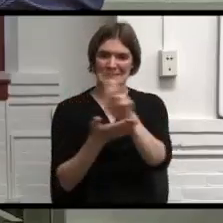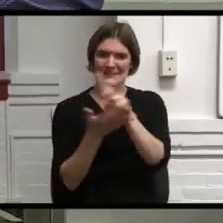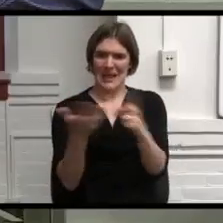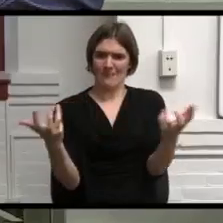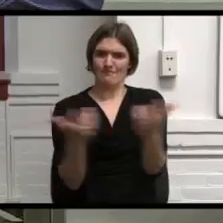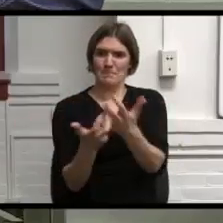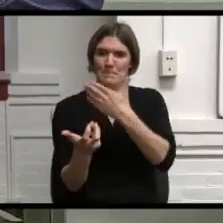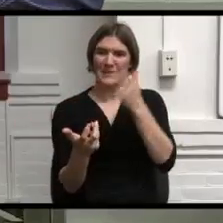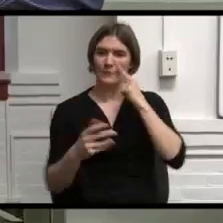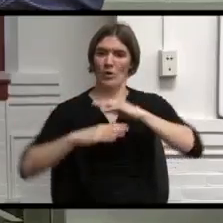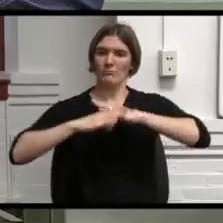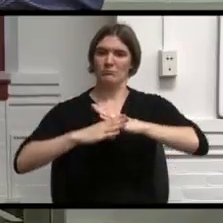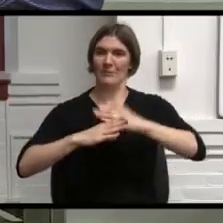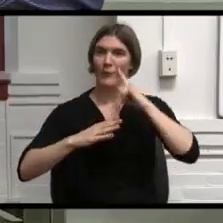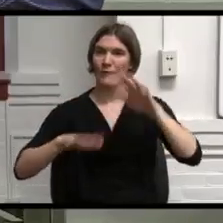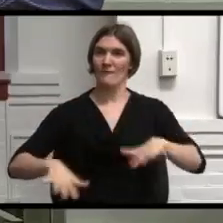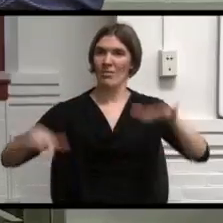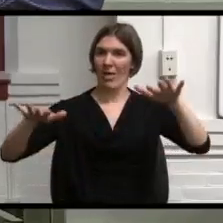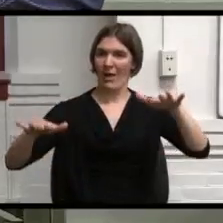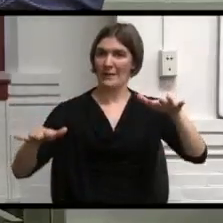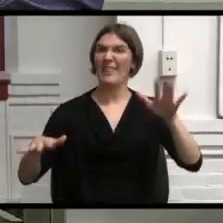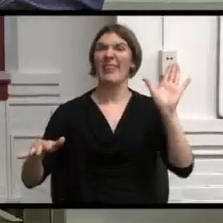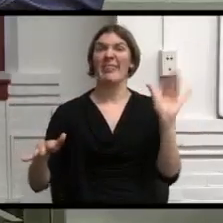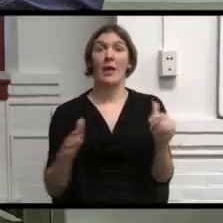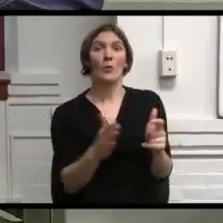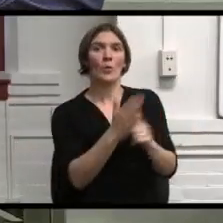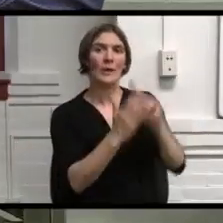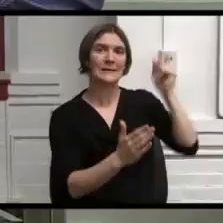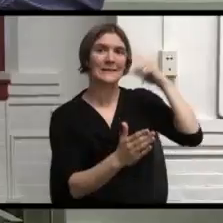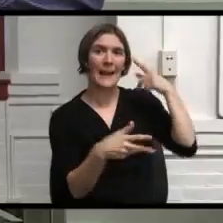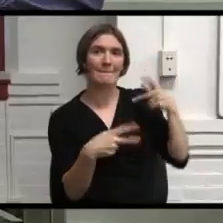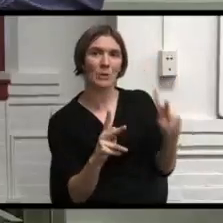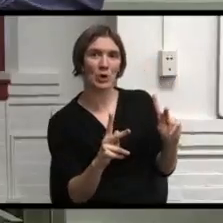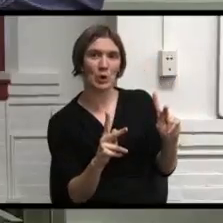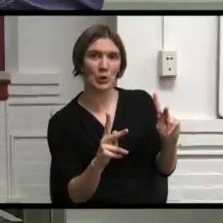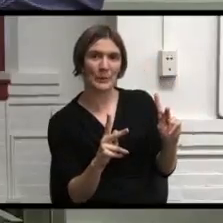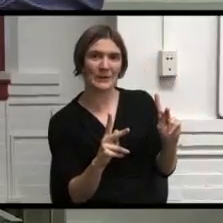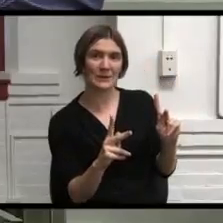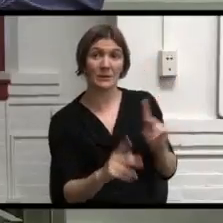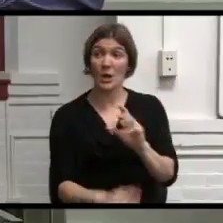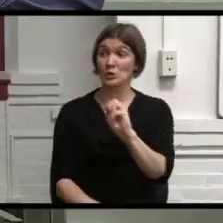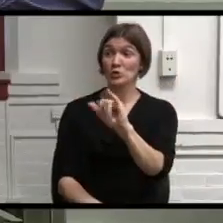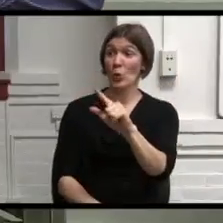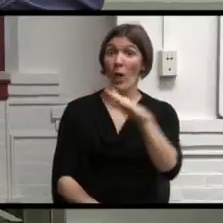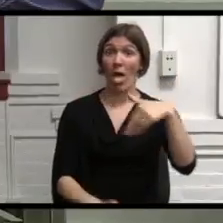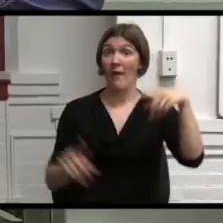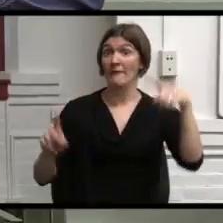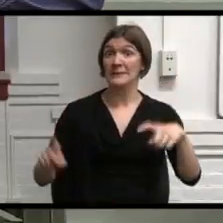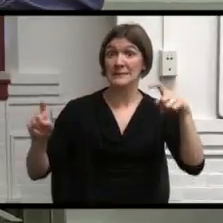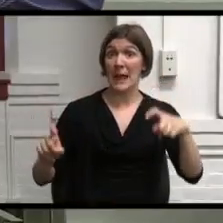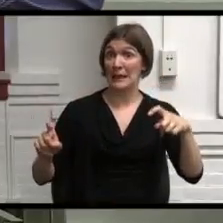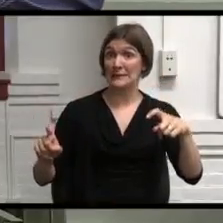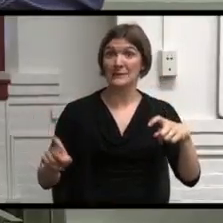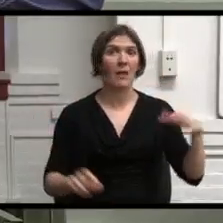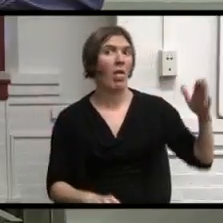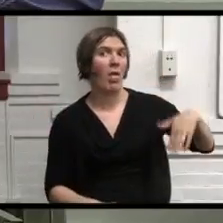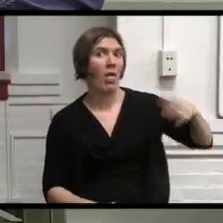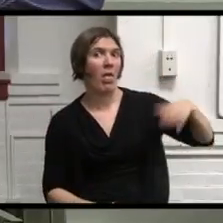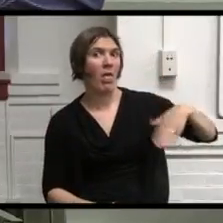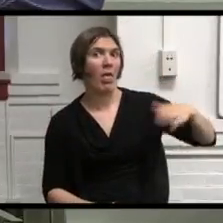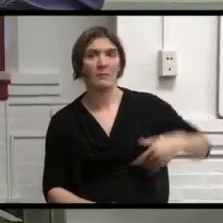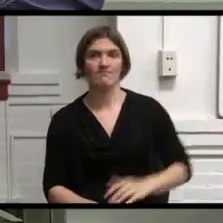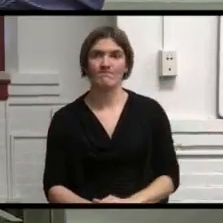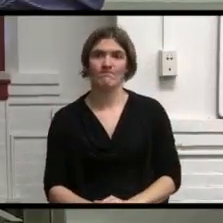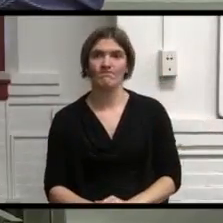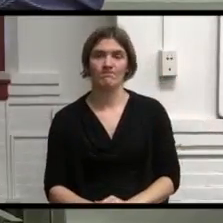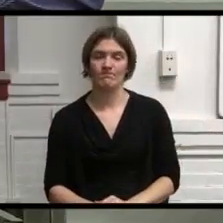design response to the setting, and that would require state permits. So the soil hasn't been tested? No, Okay. not at this